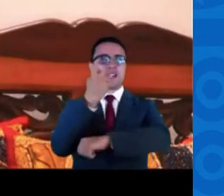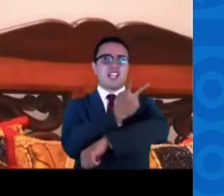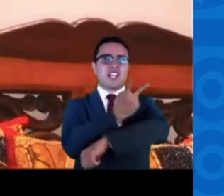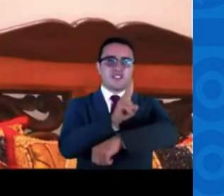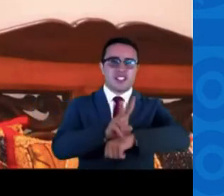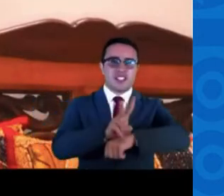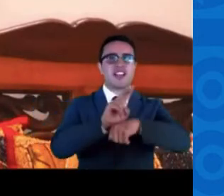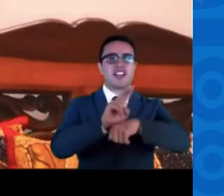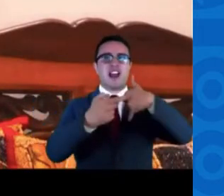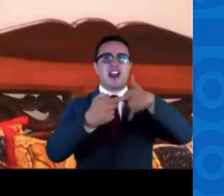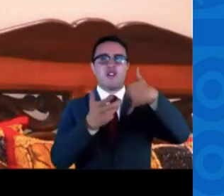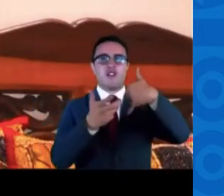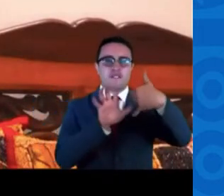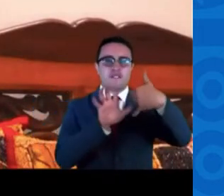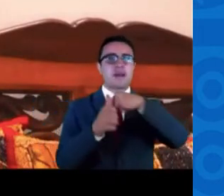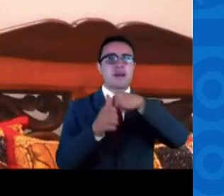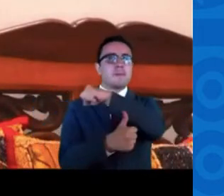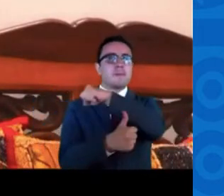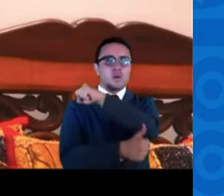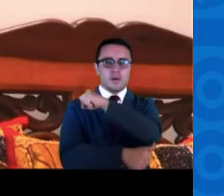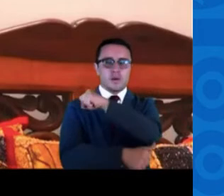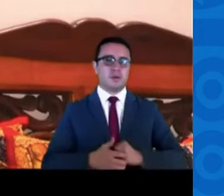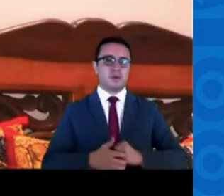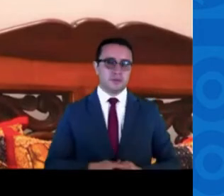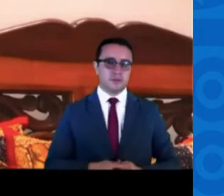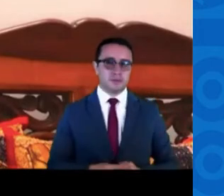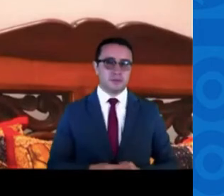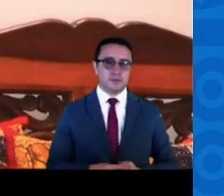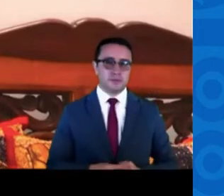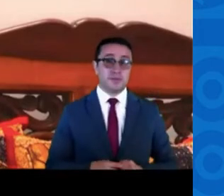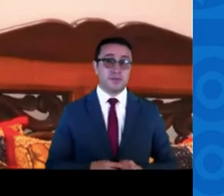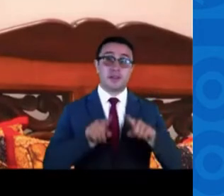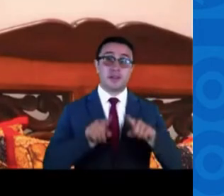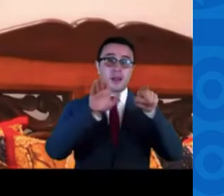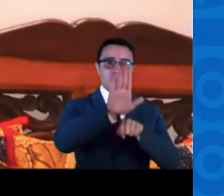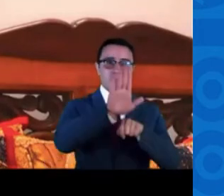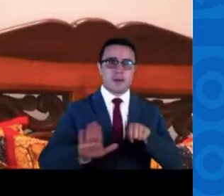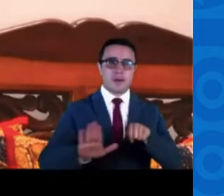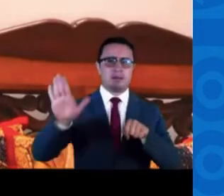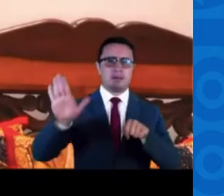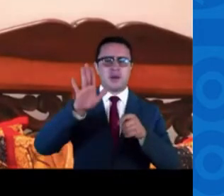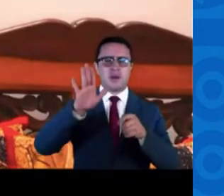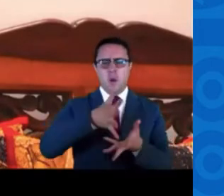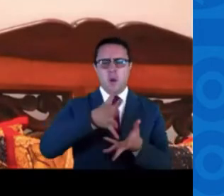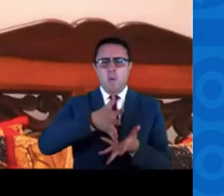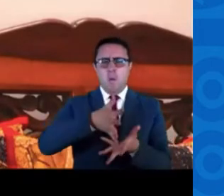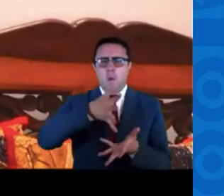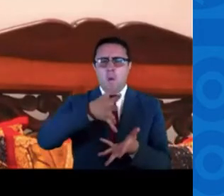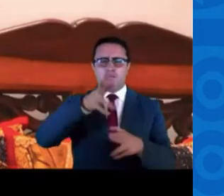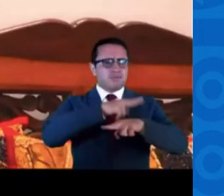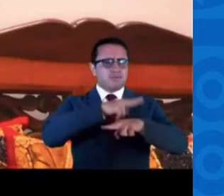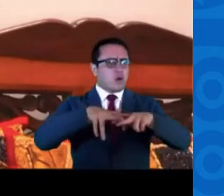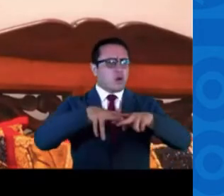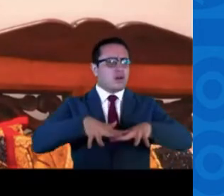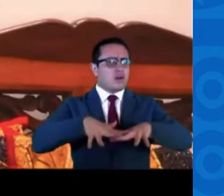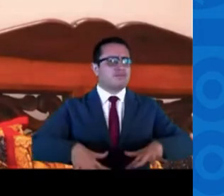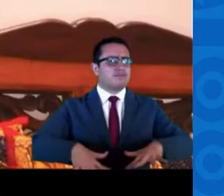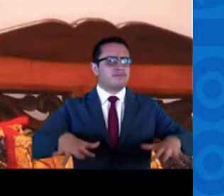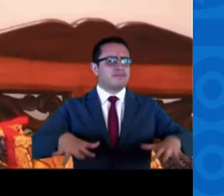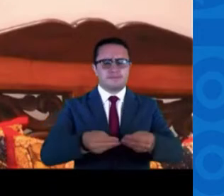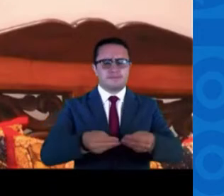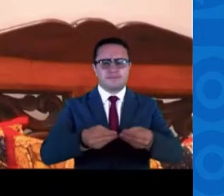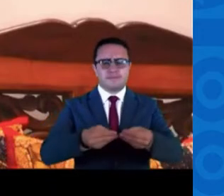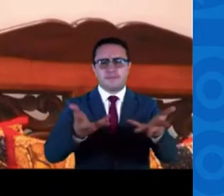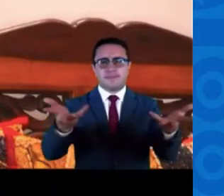Hello, my name is Ana Bedoyo from the Cimarrón group. We have brought the sounds of Orinoco to the group, every one of us in